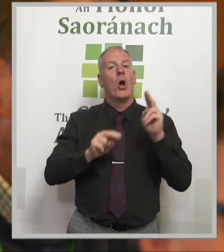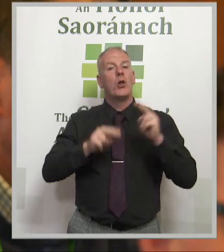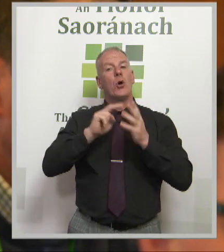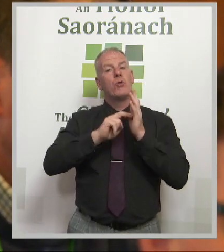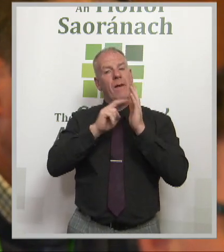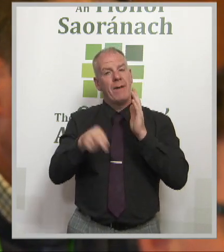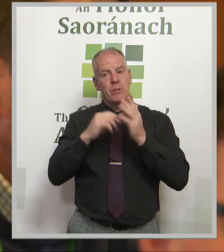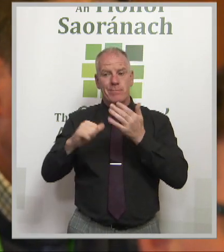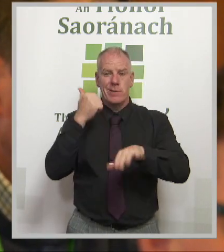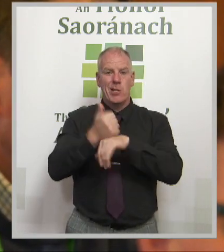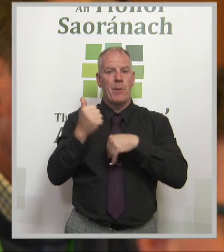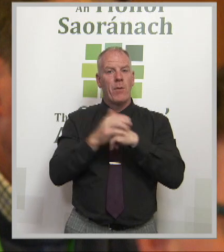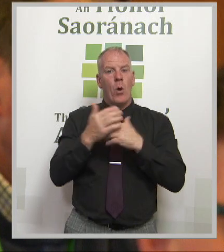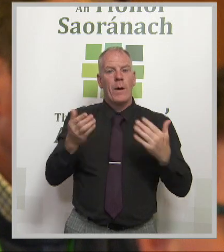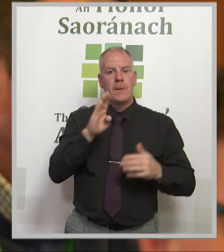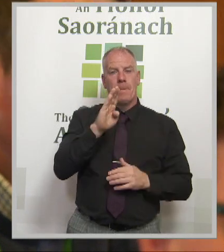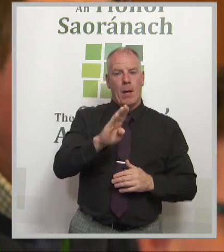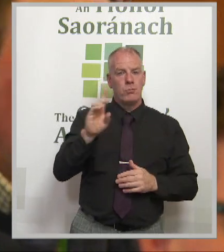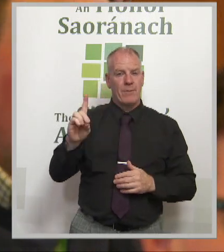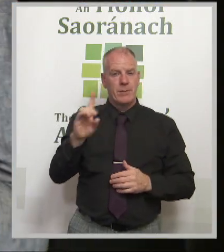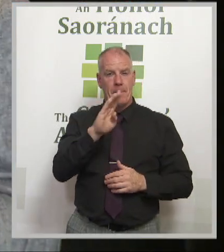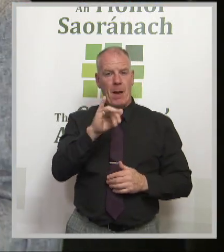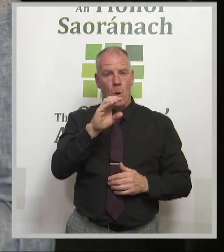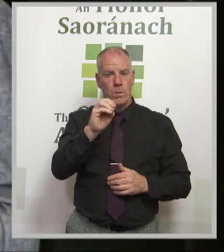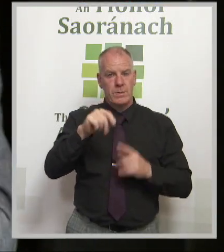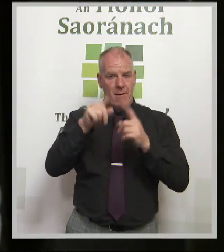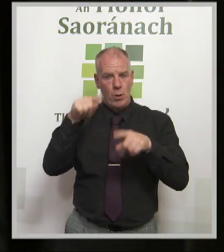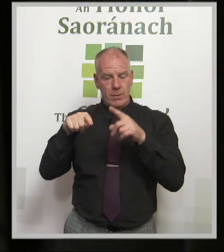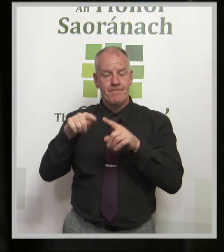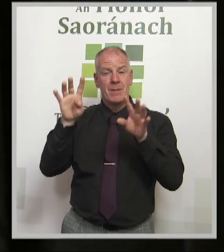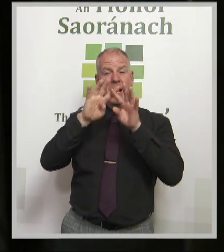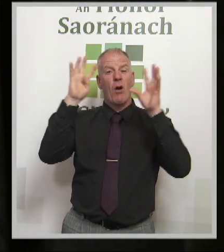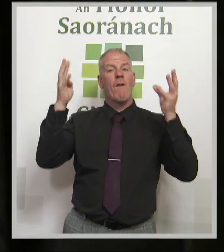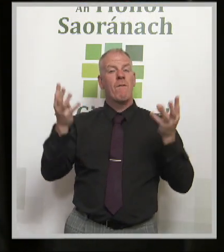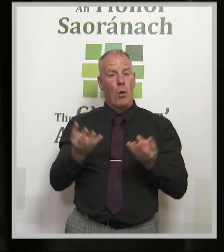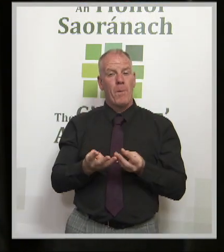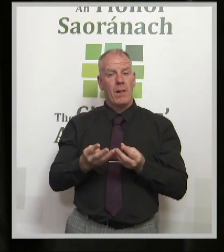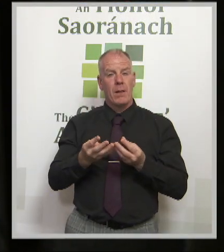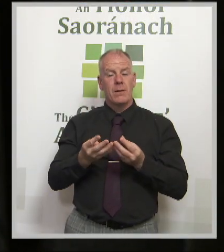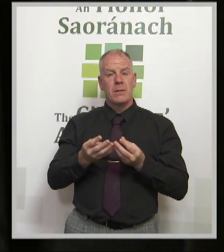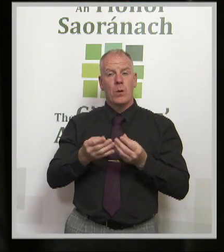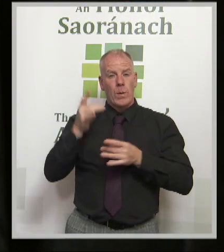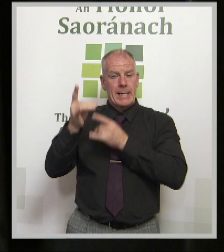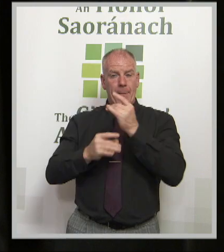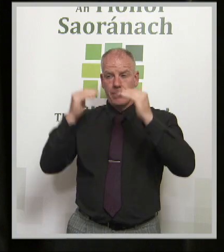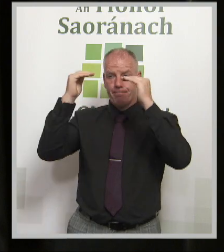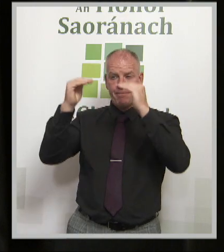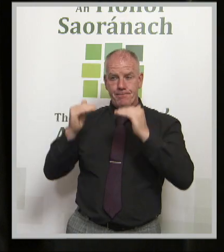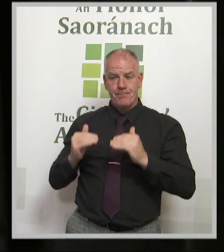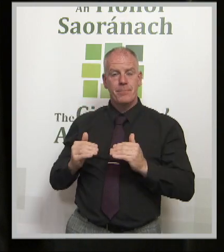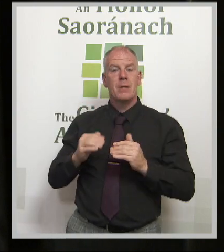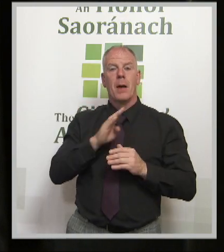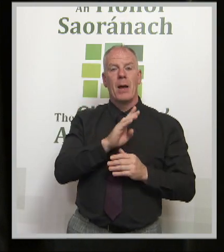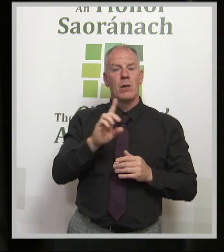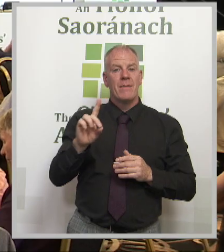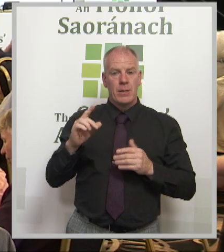on biodiversity. That's the overarching global framework in relation to